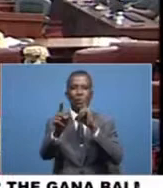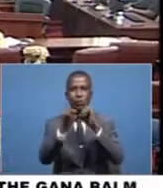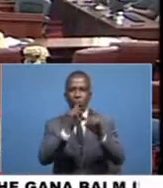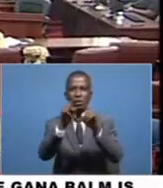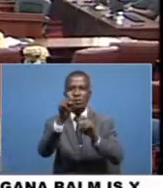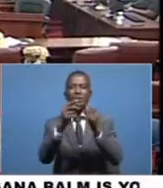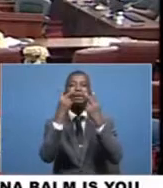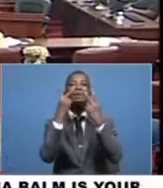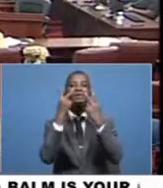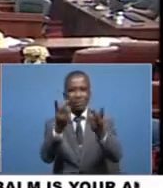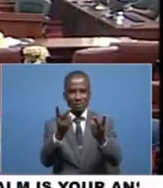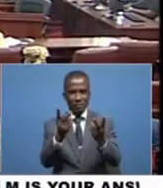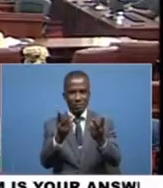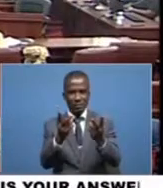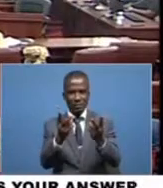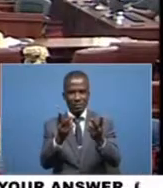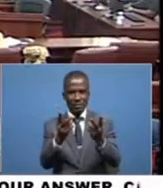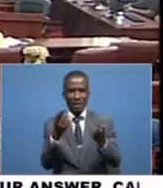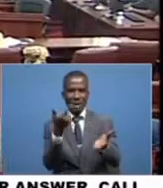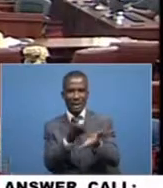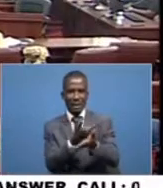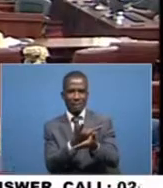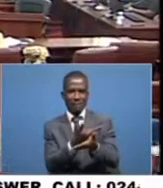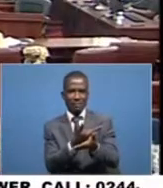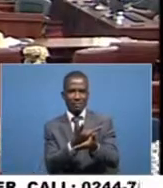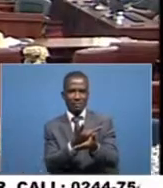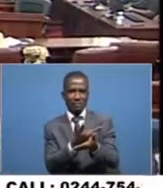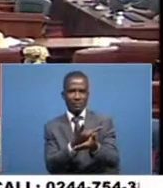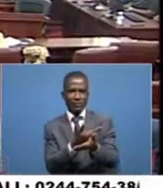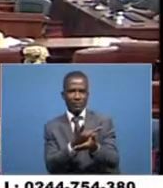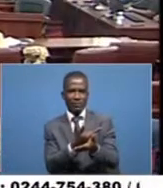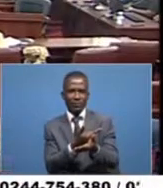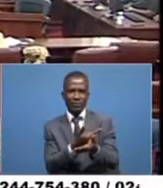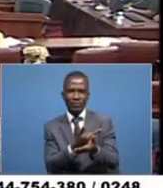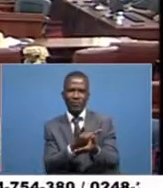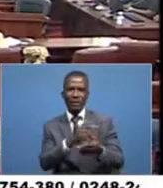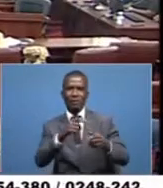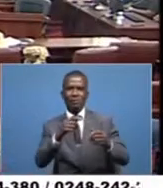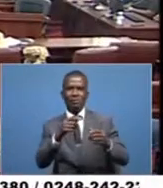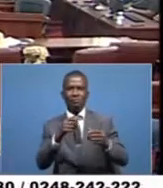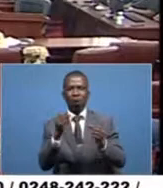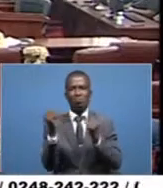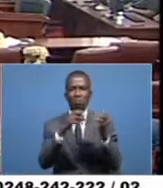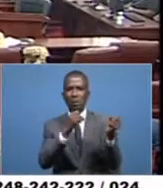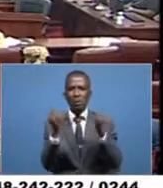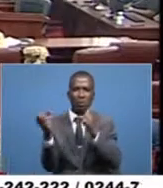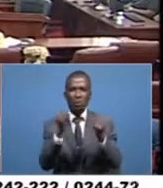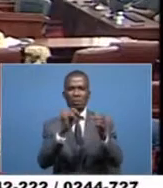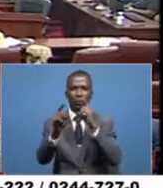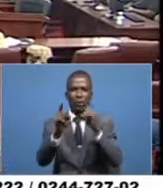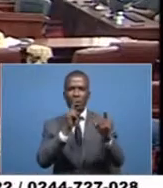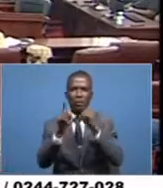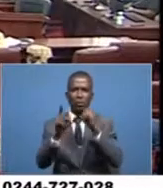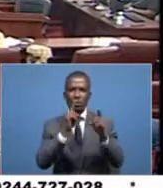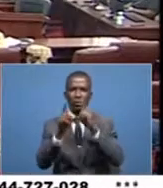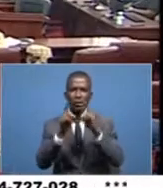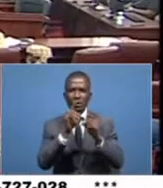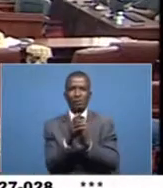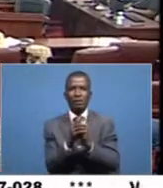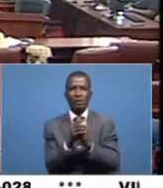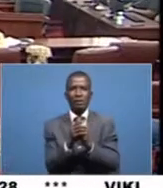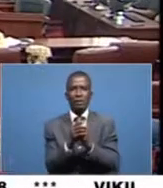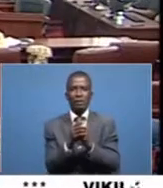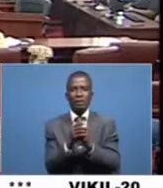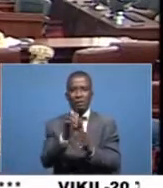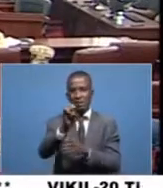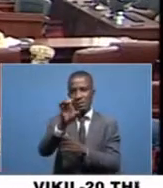his stewardship to the people of Ghana. In their submission before the court, counsel for respondent, particularly for the first